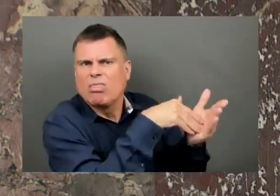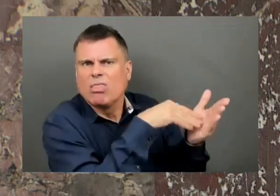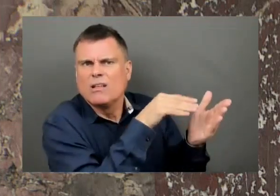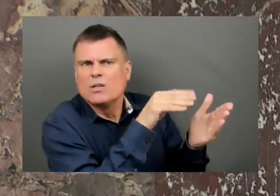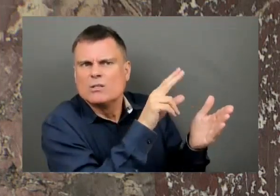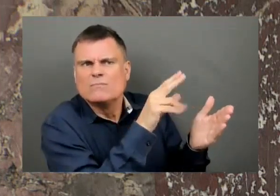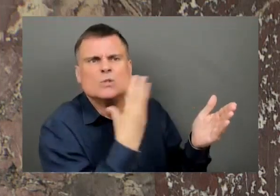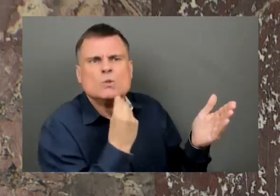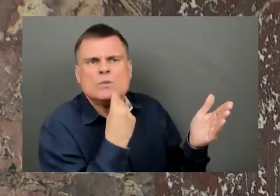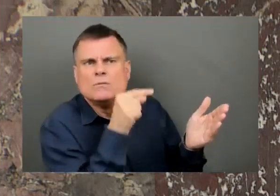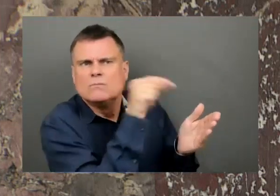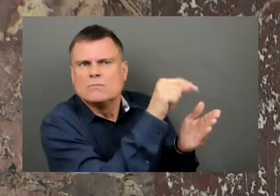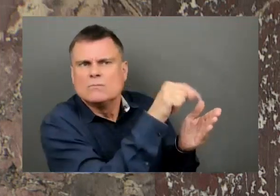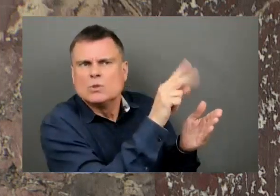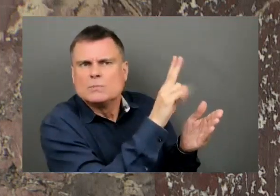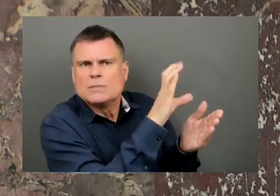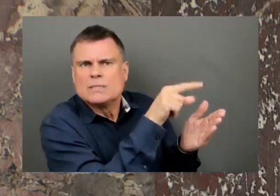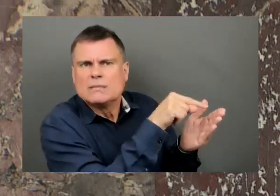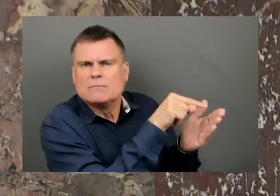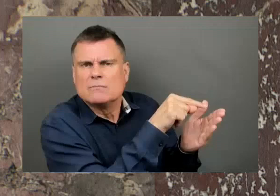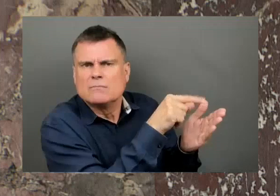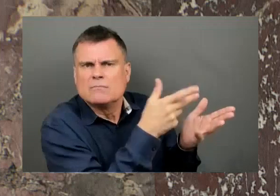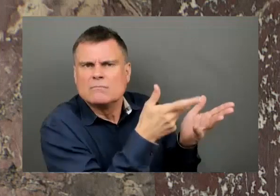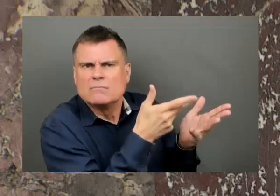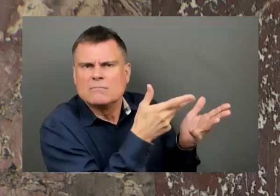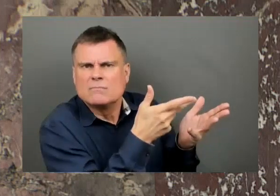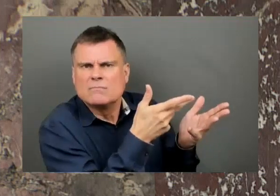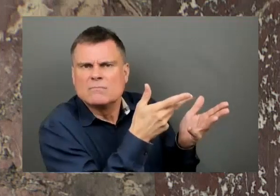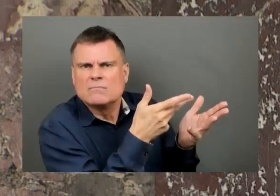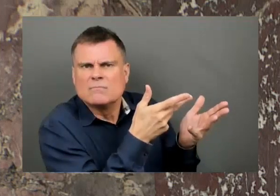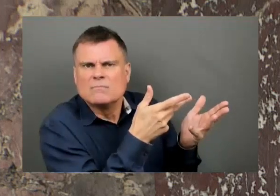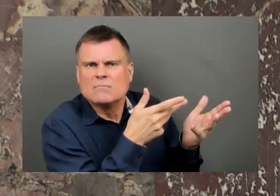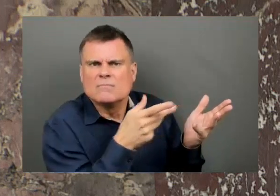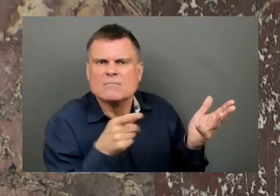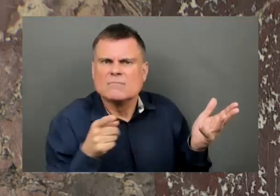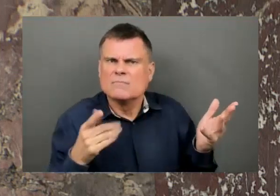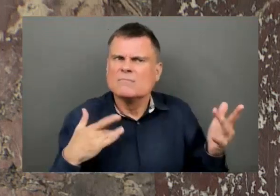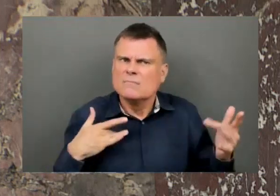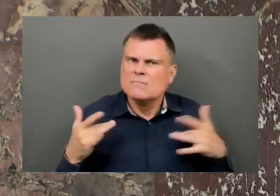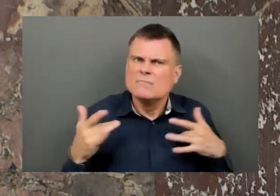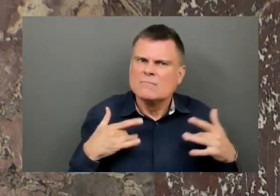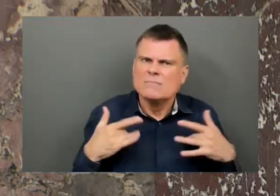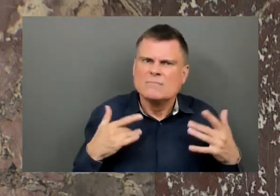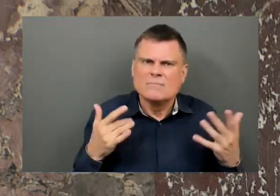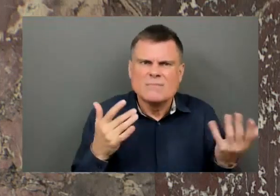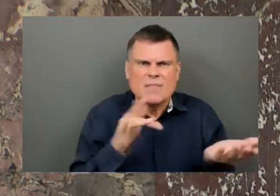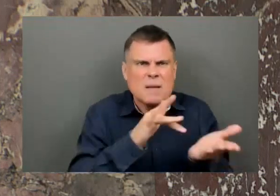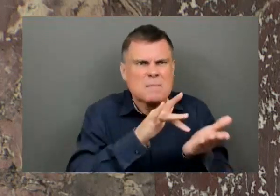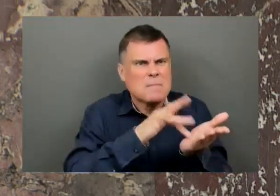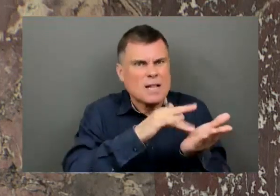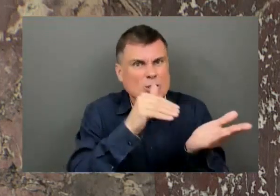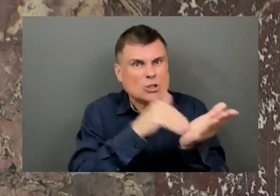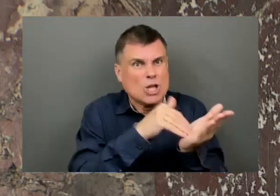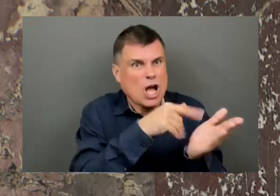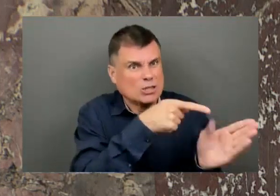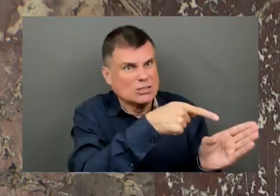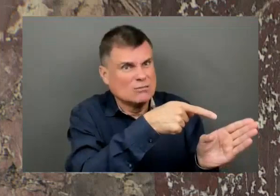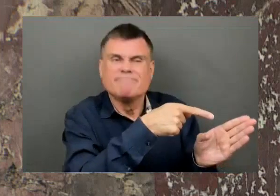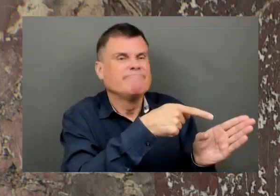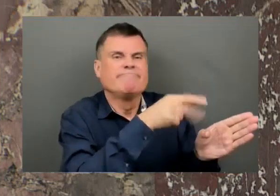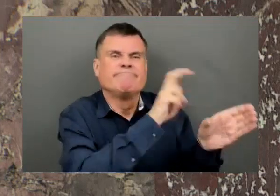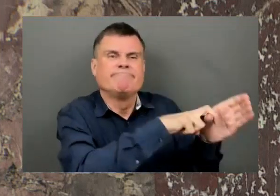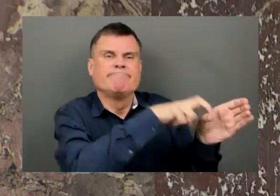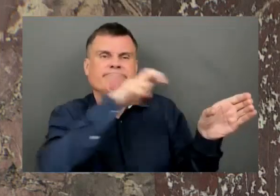from a prominent instructor at the medical school, the anti-Semitism that he felt. She received commitments from UBC about what they were going to